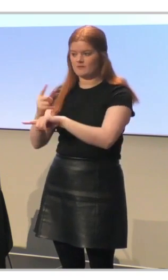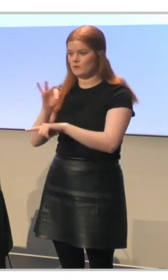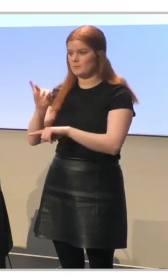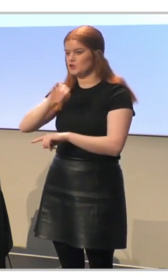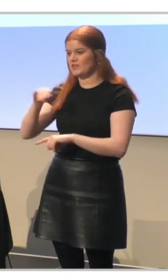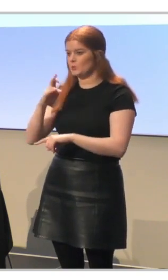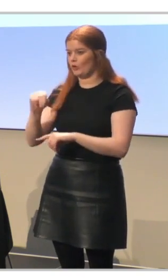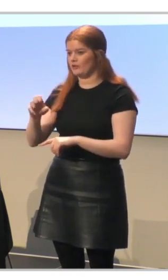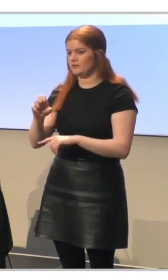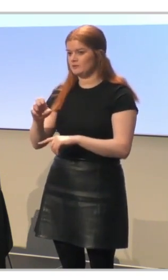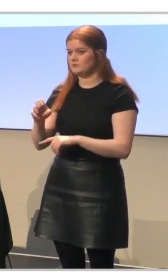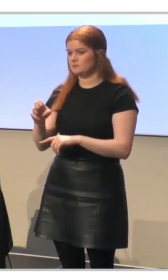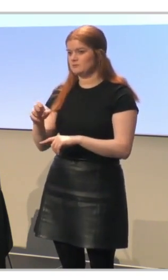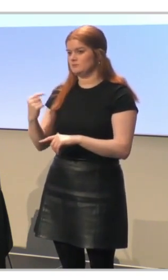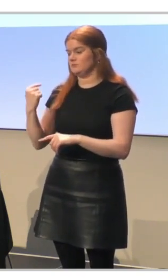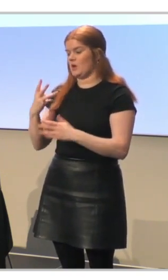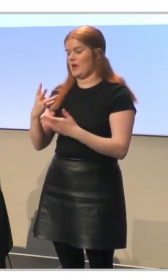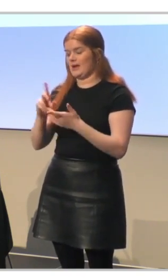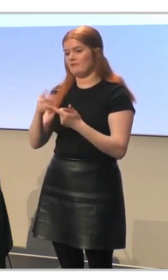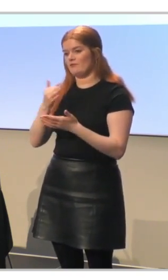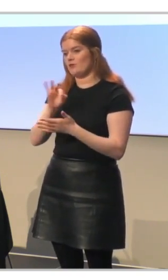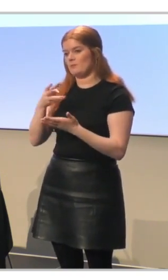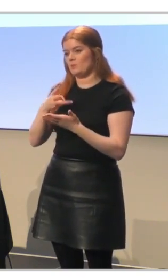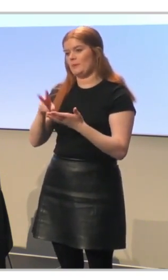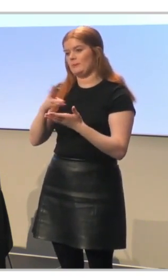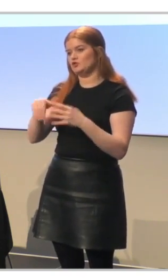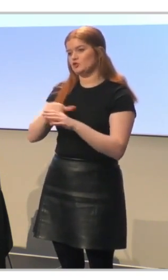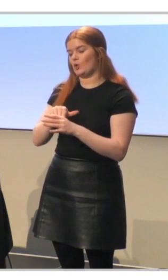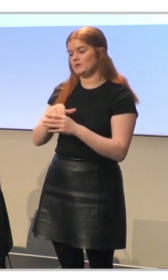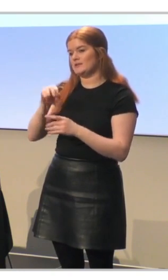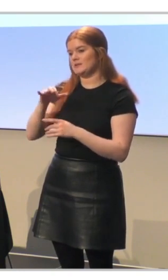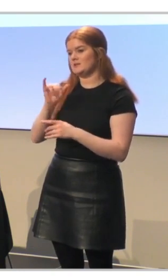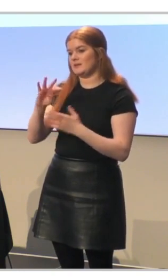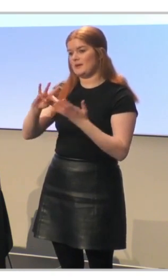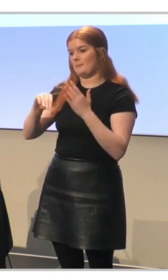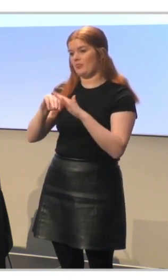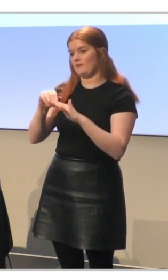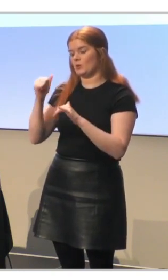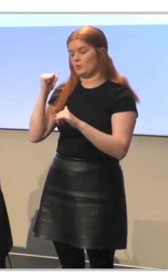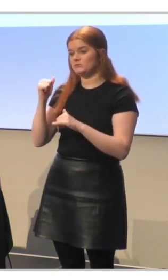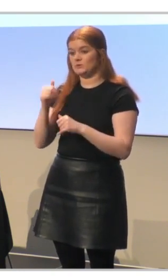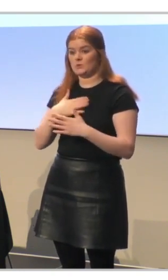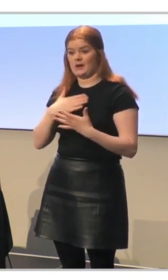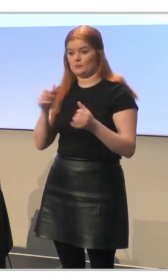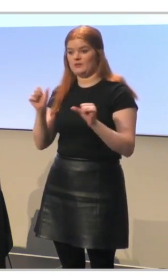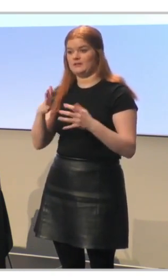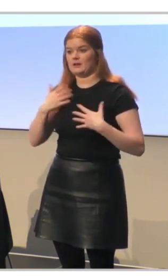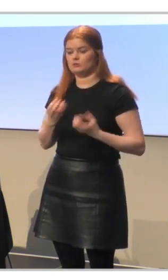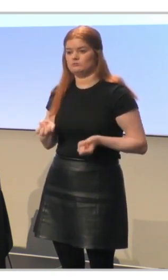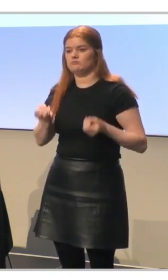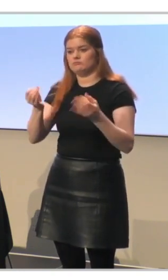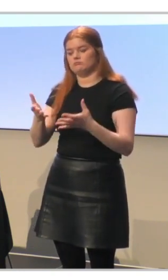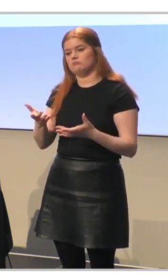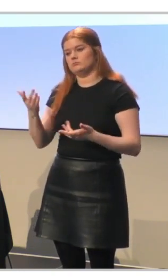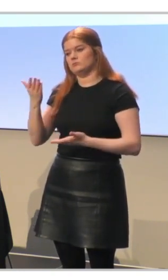the NCSE 9 months ago. I would thus like to take this brief opportunity now to share my reflections with